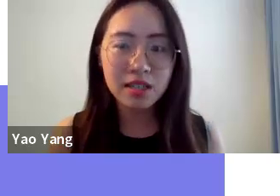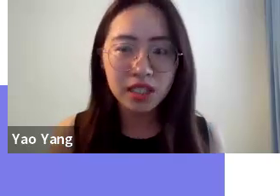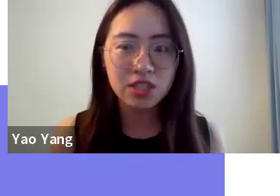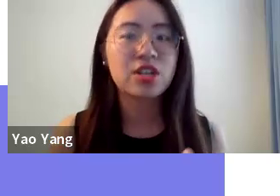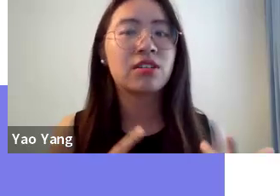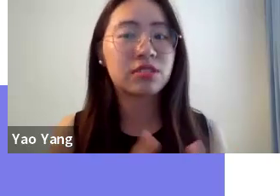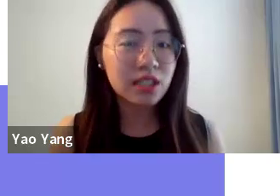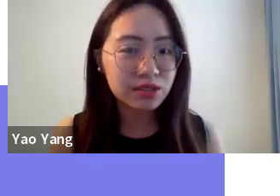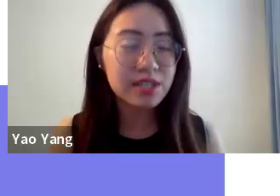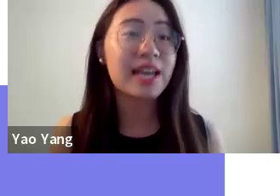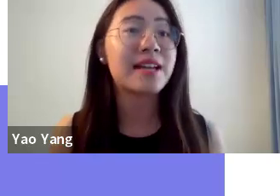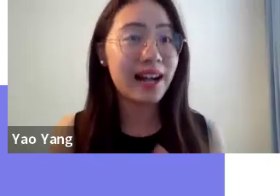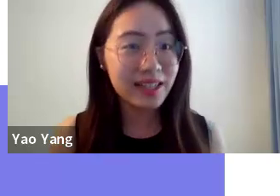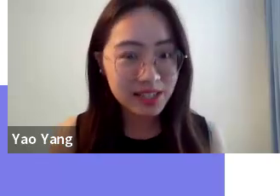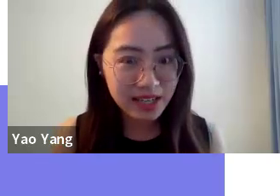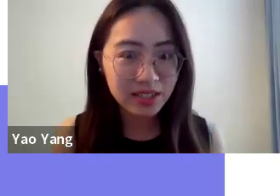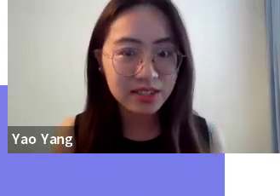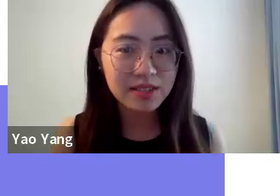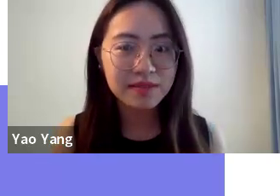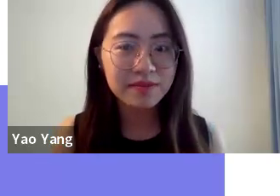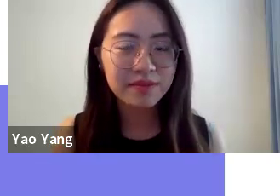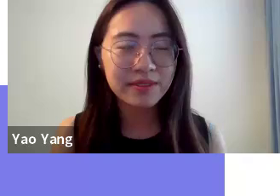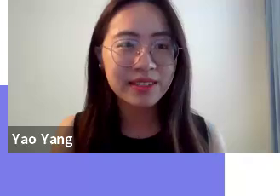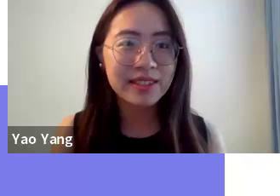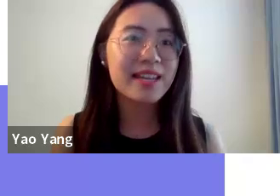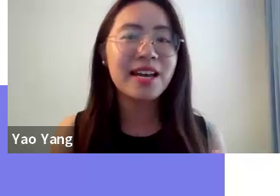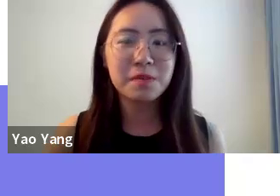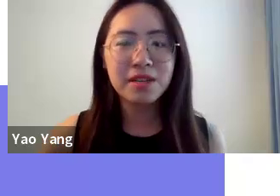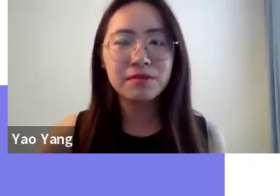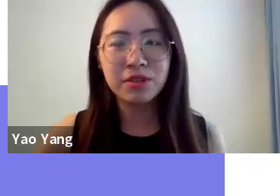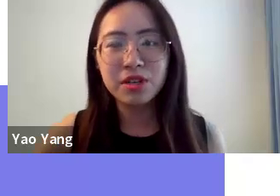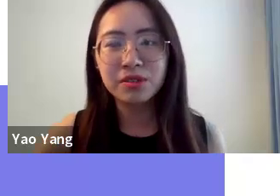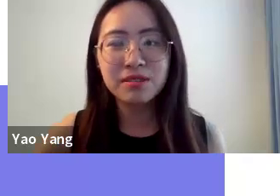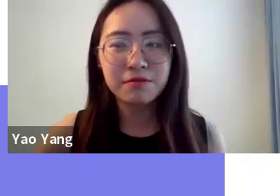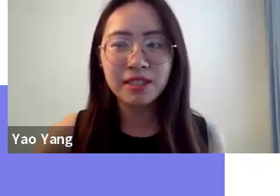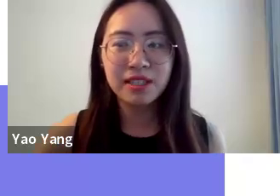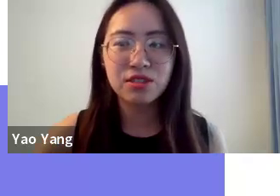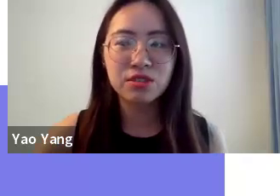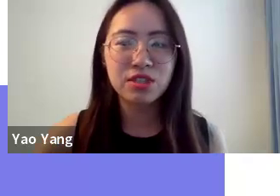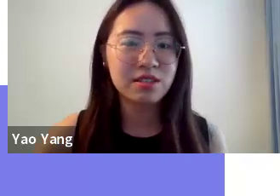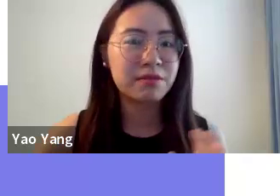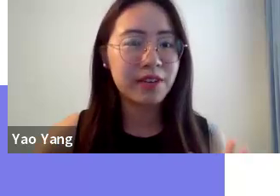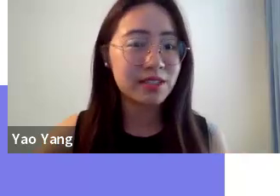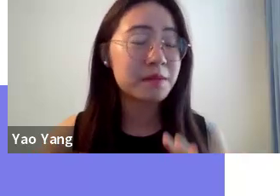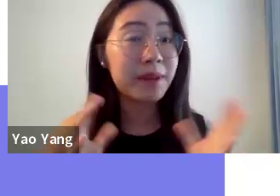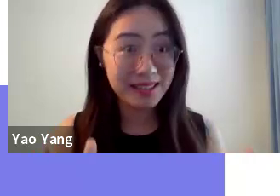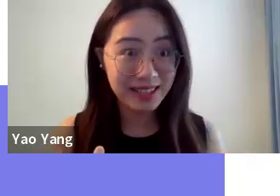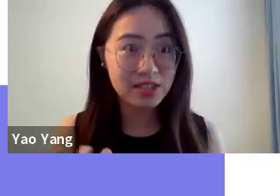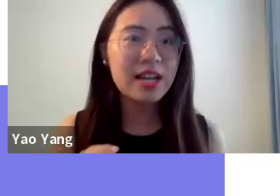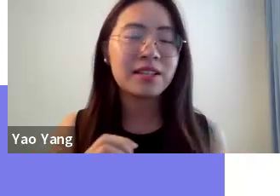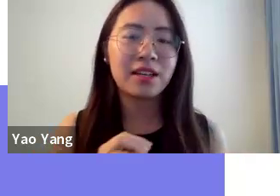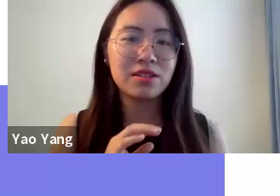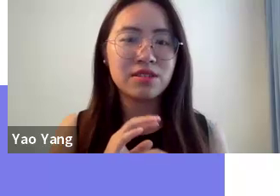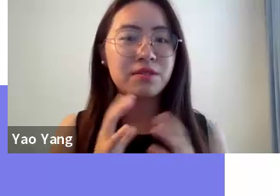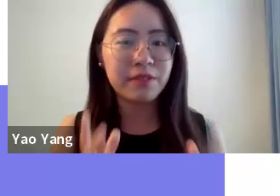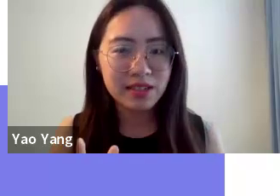of courage, growth, and high standards. And as many of you know, these feelings don't just affect